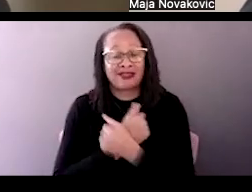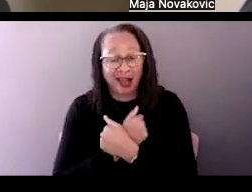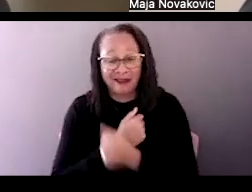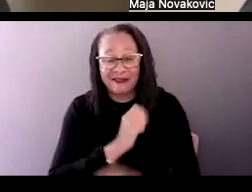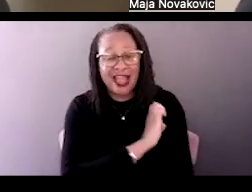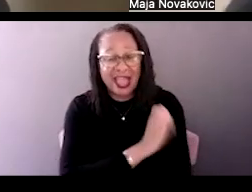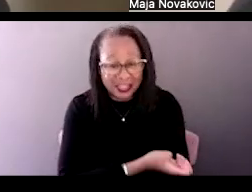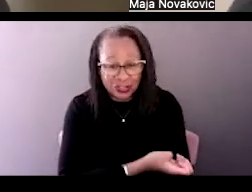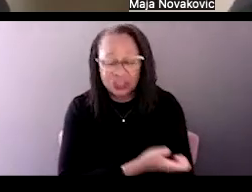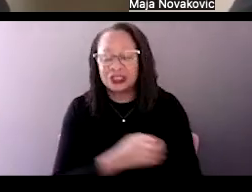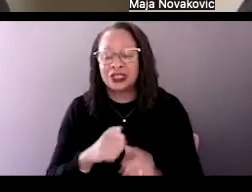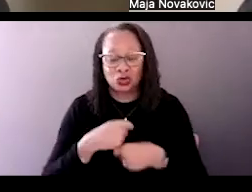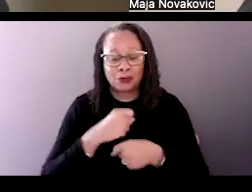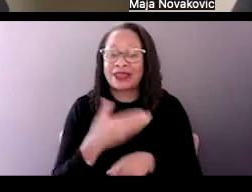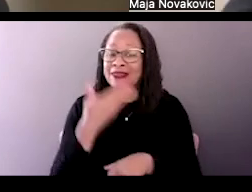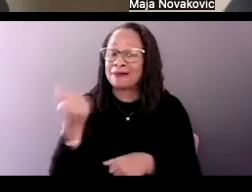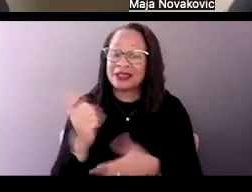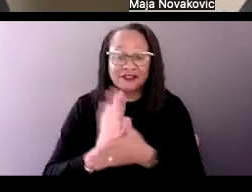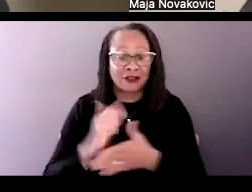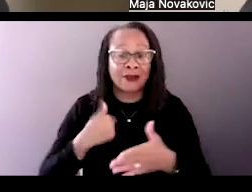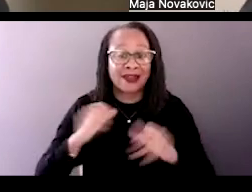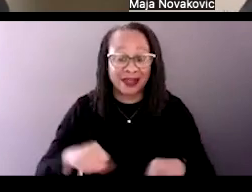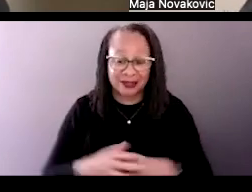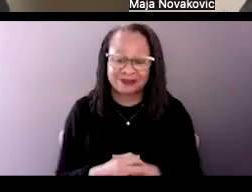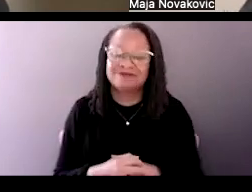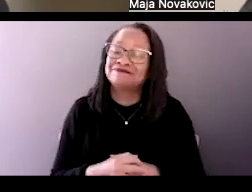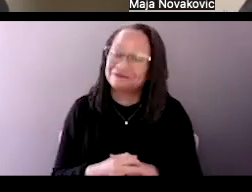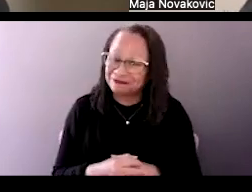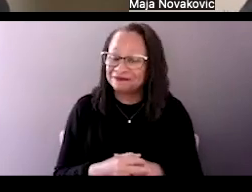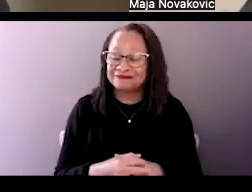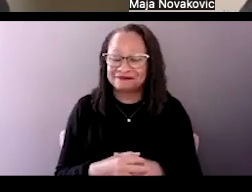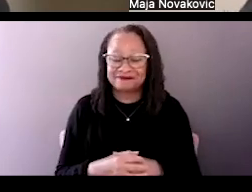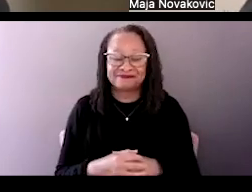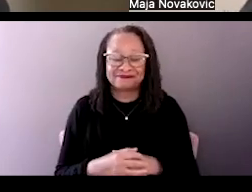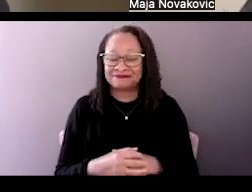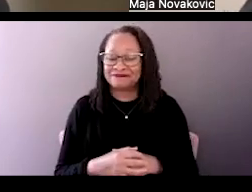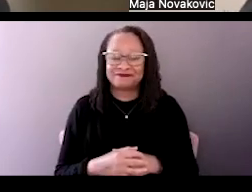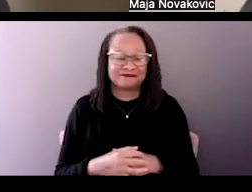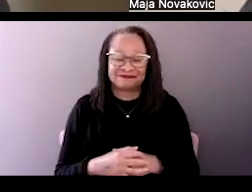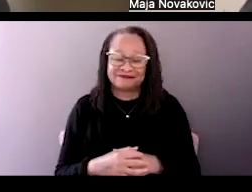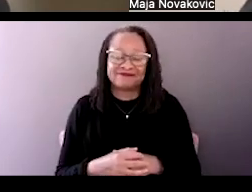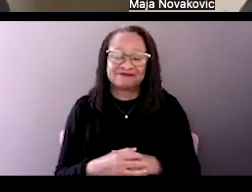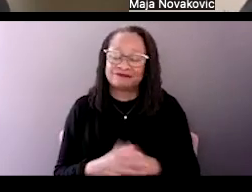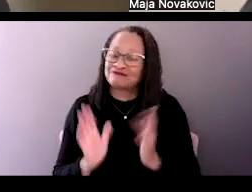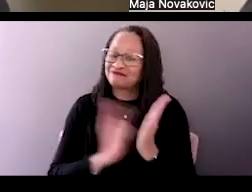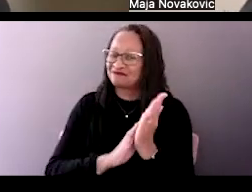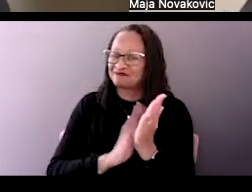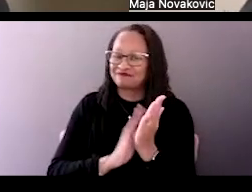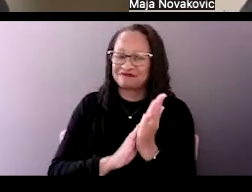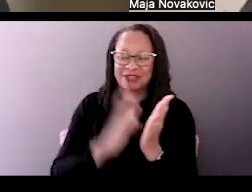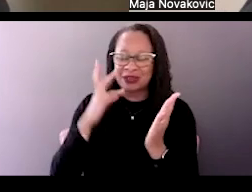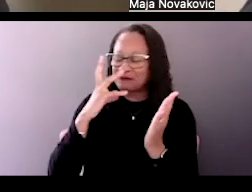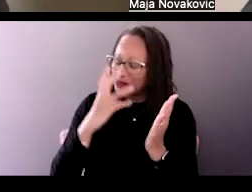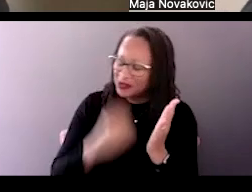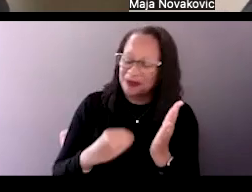to make the best I can. So mm, yeah. Yeah, well, bravo. It's a beautiful, gorgeous